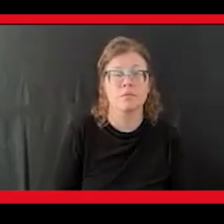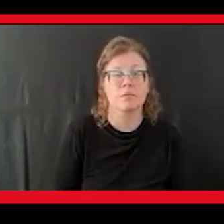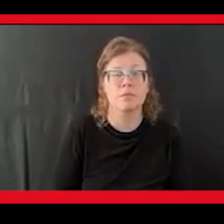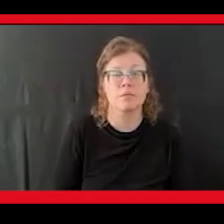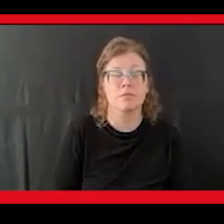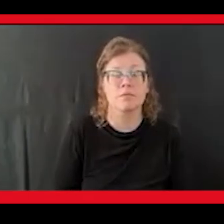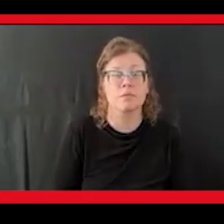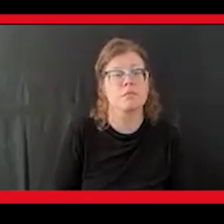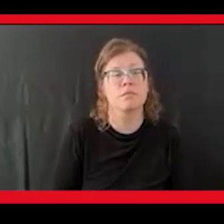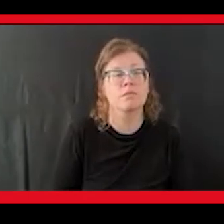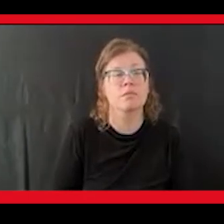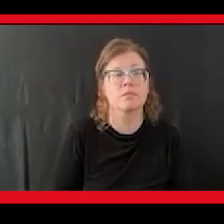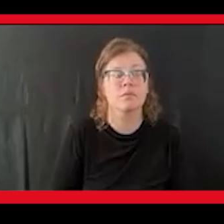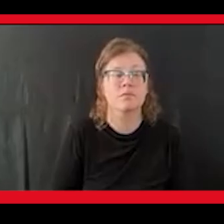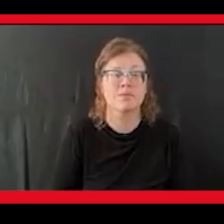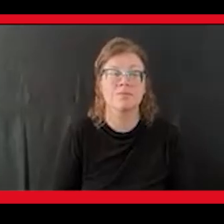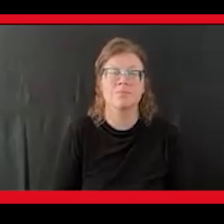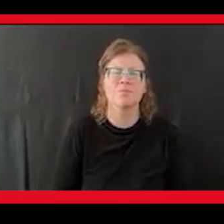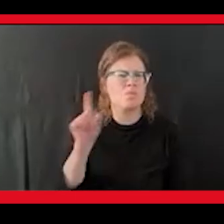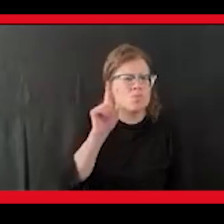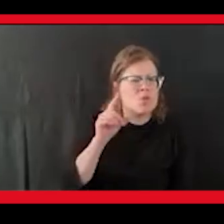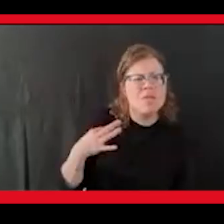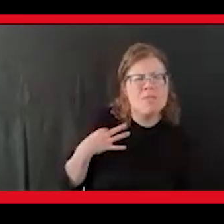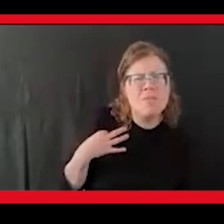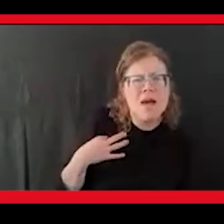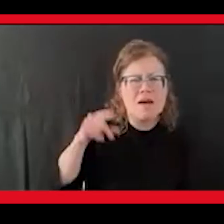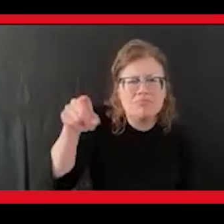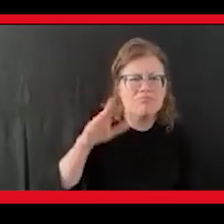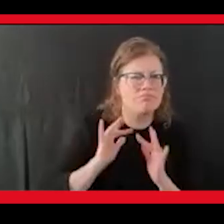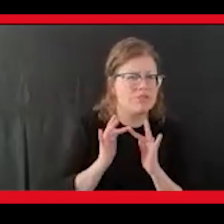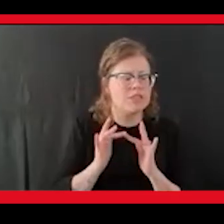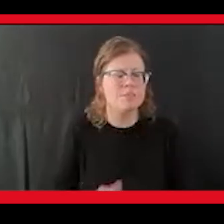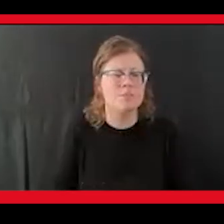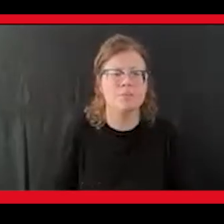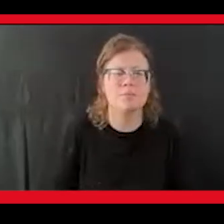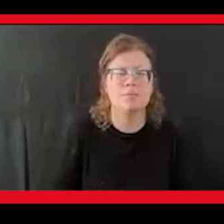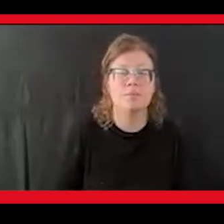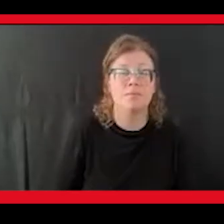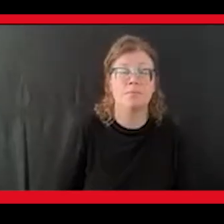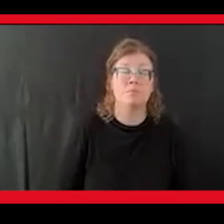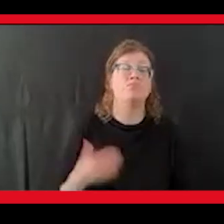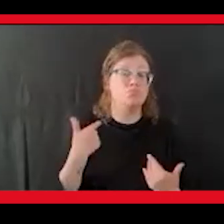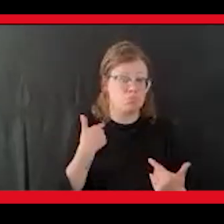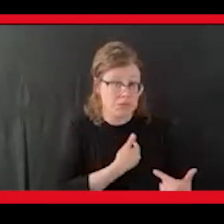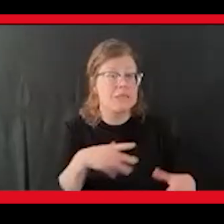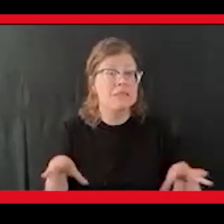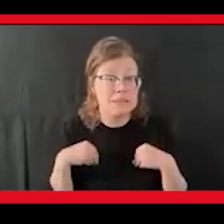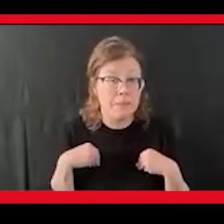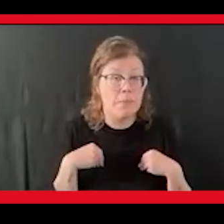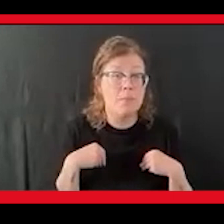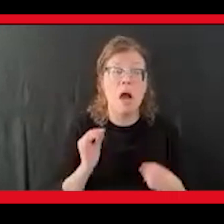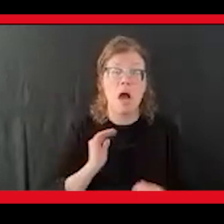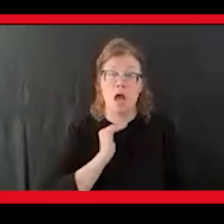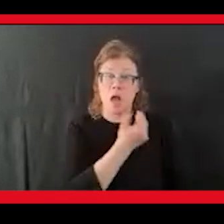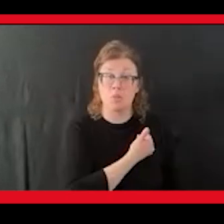So where can we apply? We accept applications through an online grant platform called Smart Simple. This